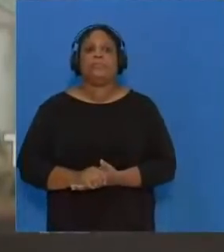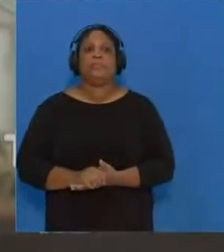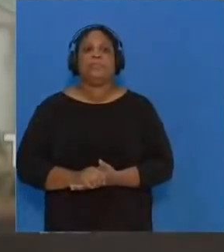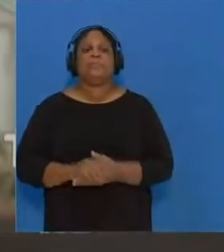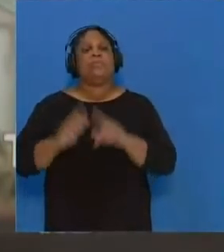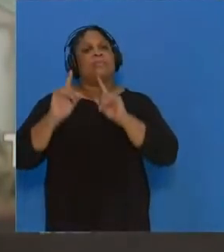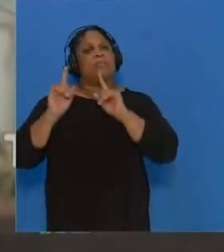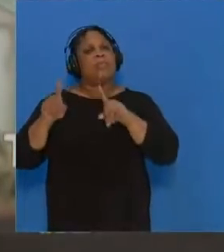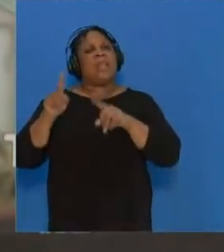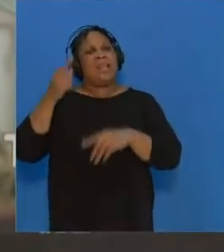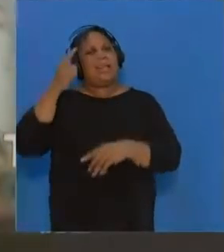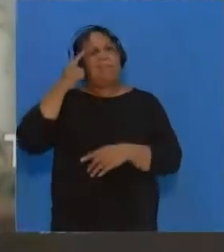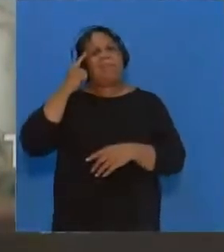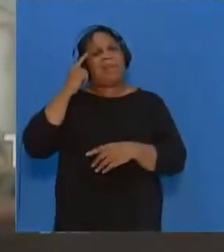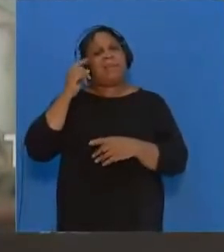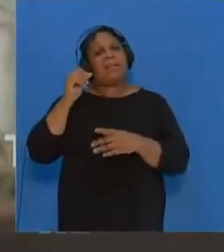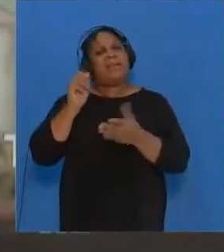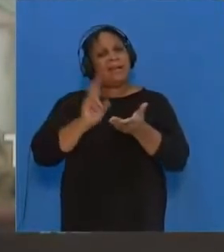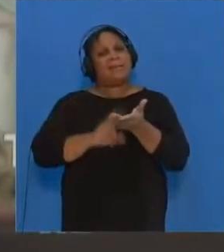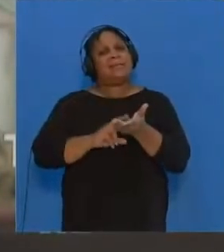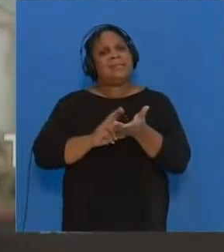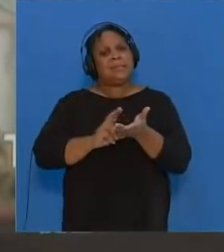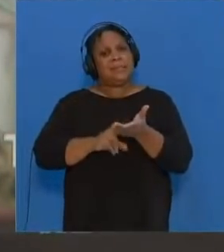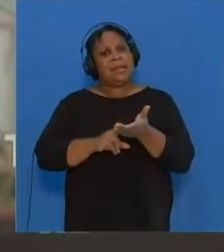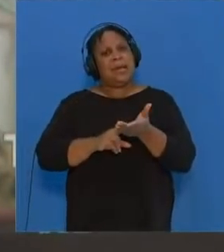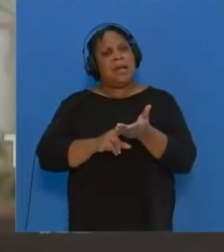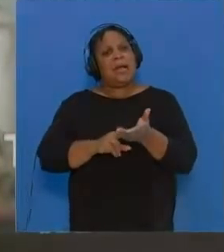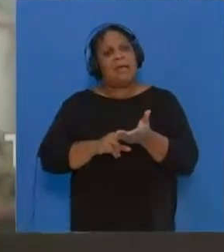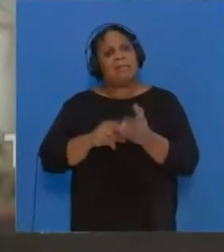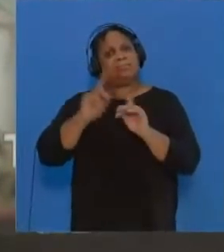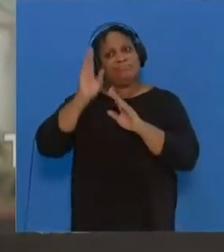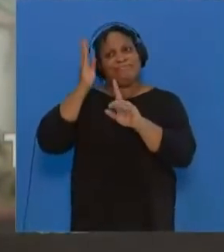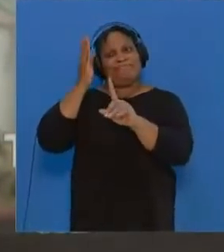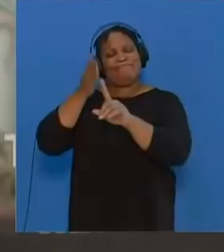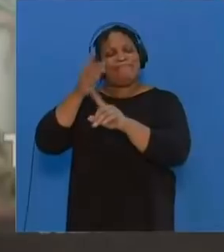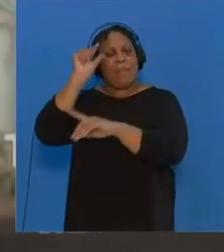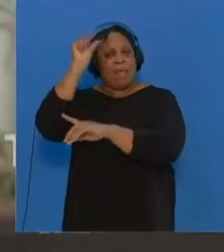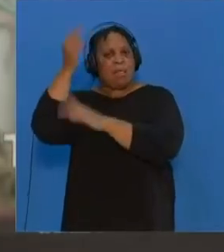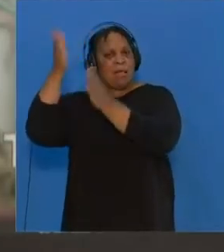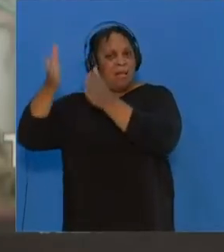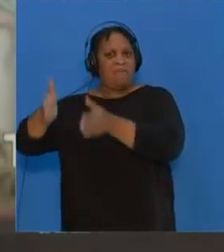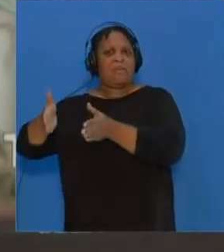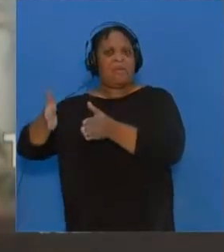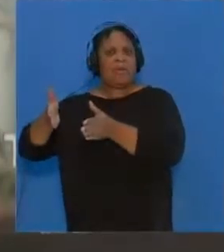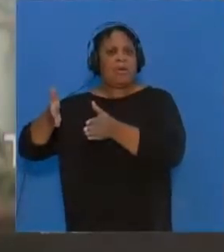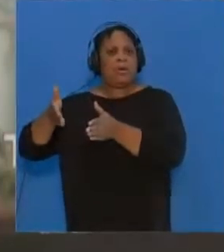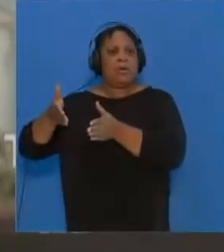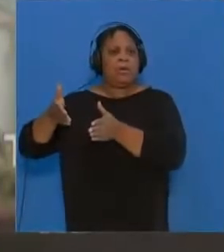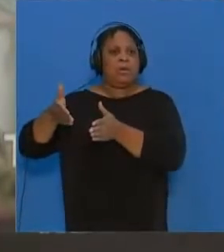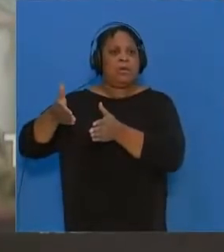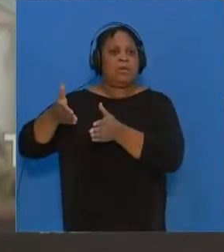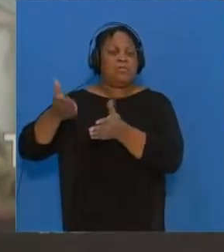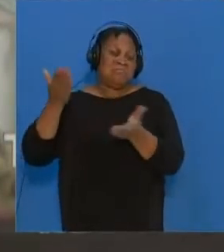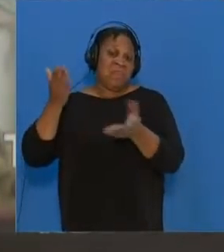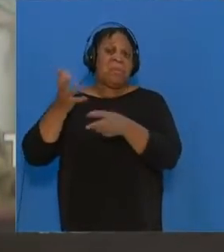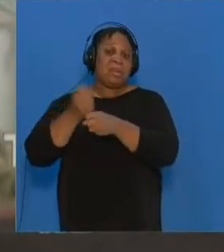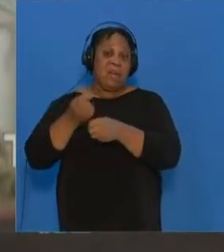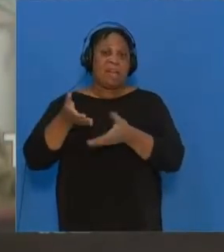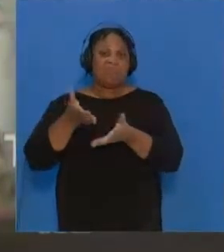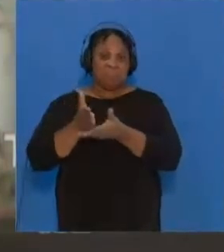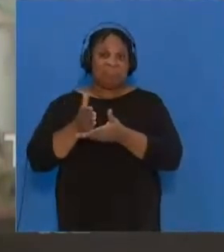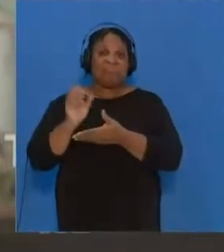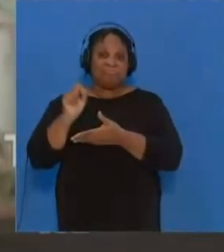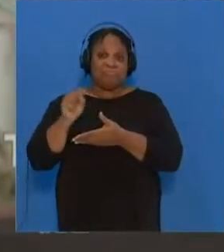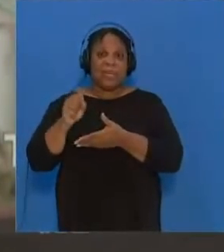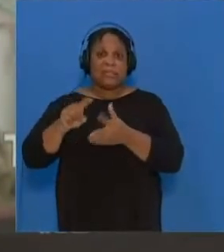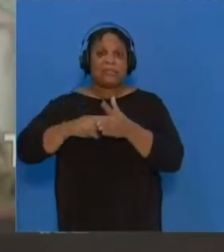Has come into place. I think I actually signed the matters to go to the governor, so they may have gotten their assent today, and it goes into place